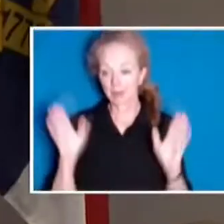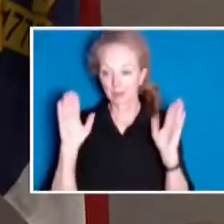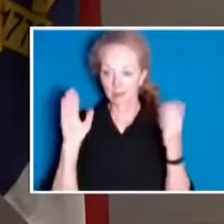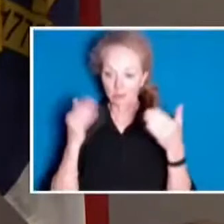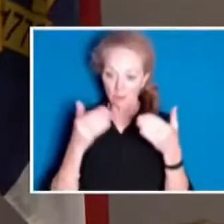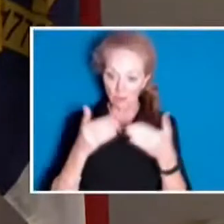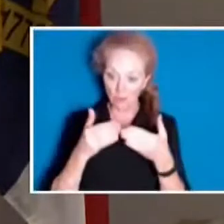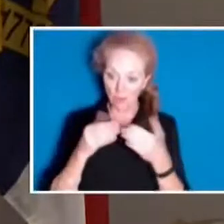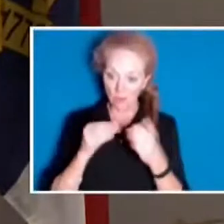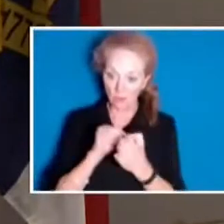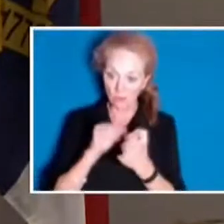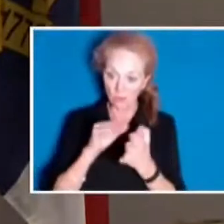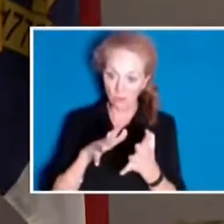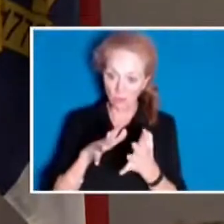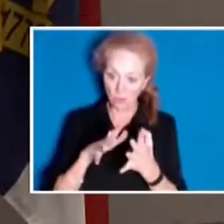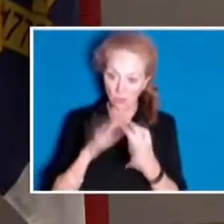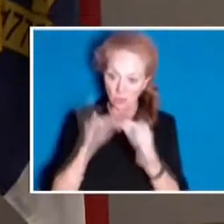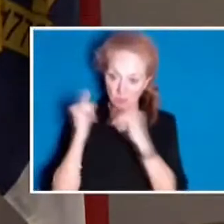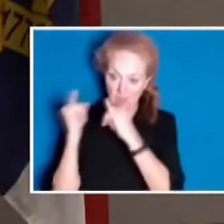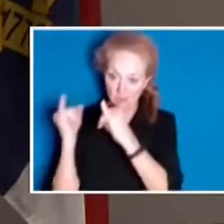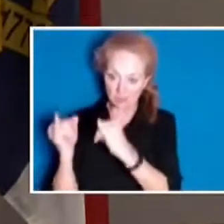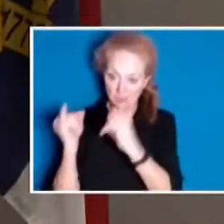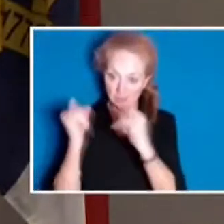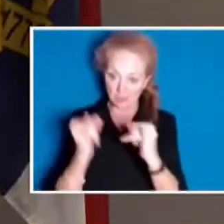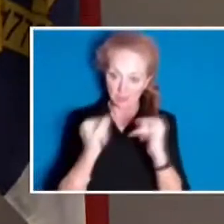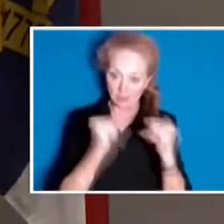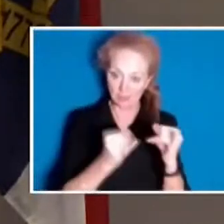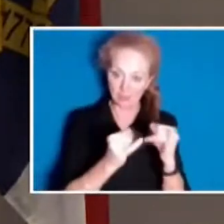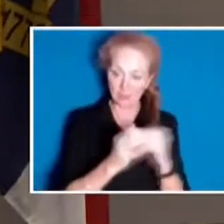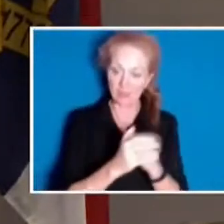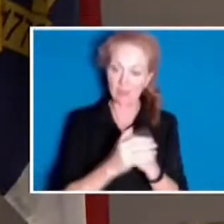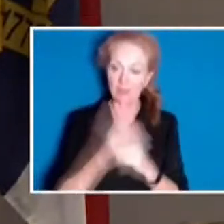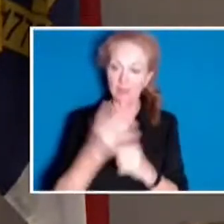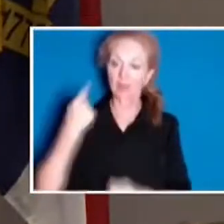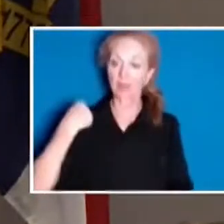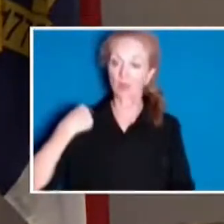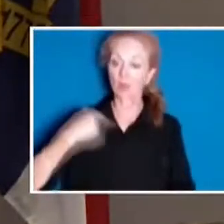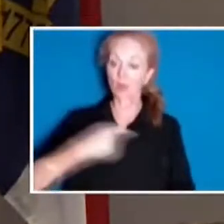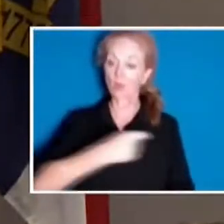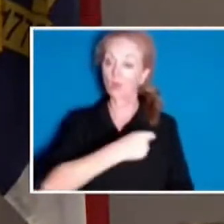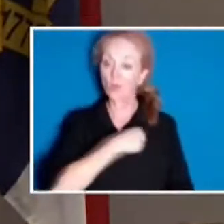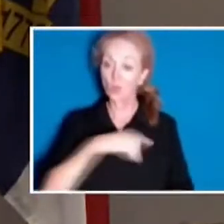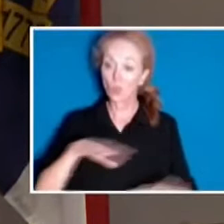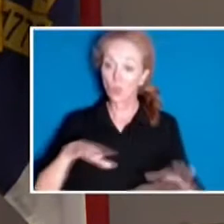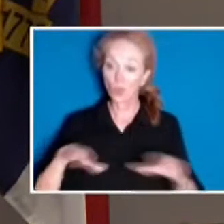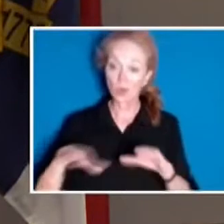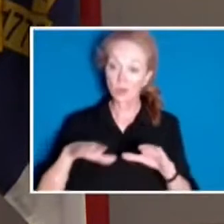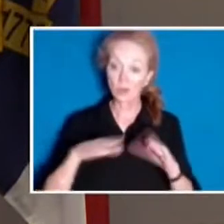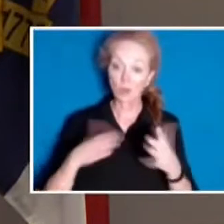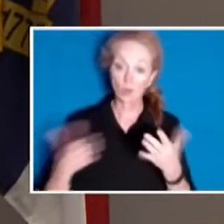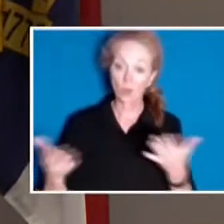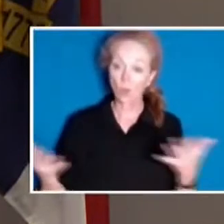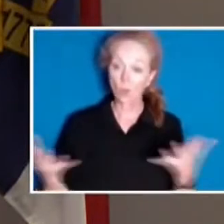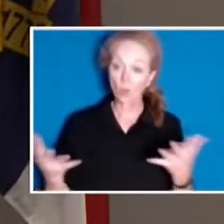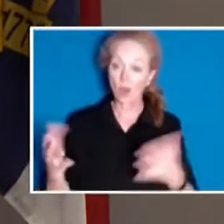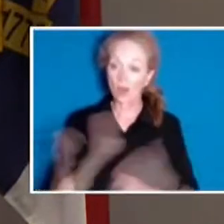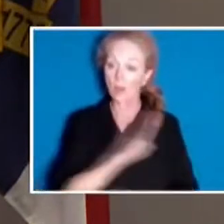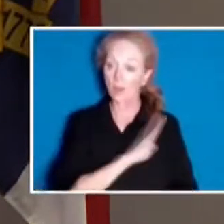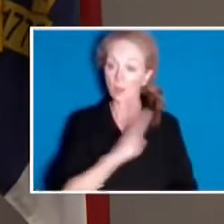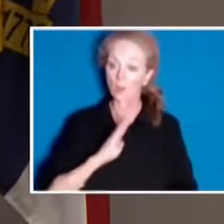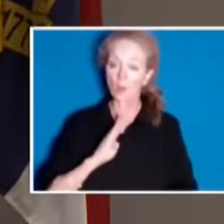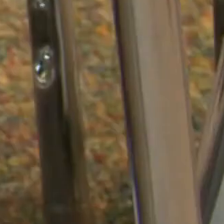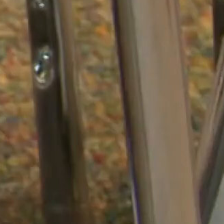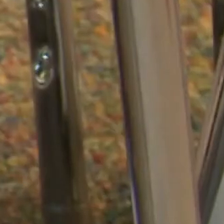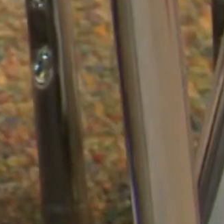students and instruction. We are doing what the Board of County Commissioners criticized